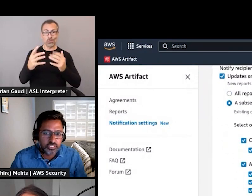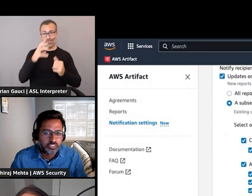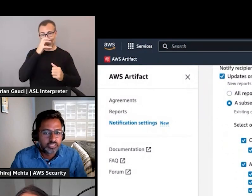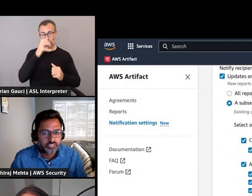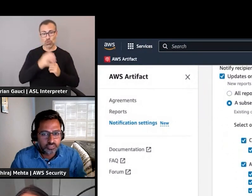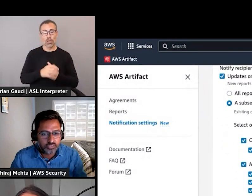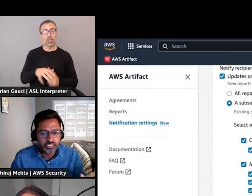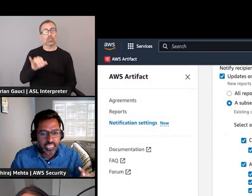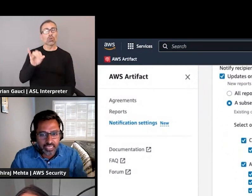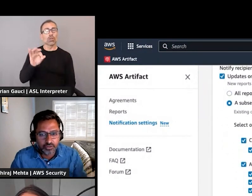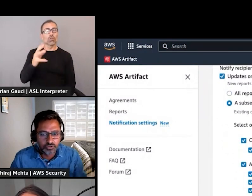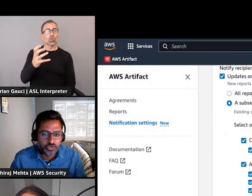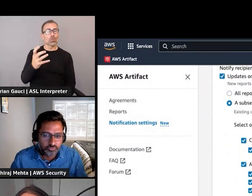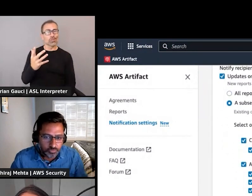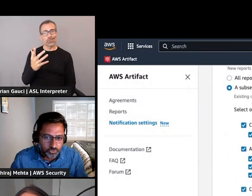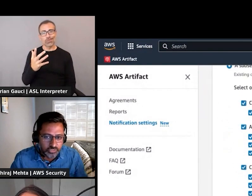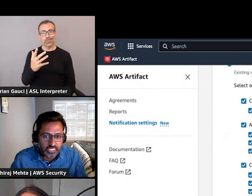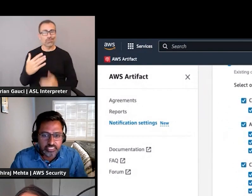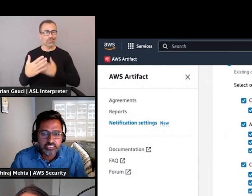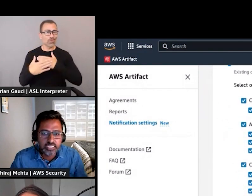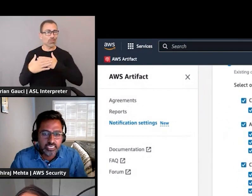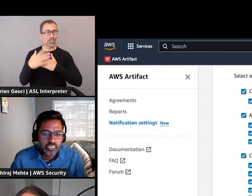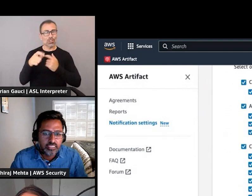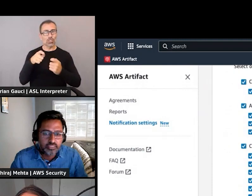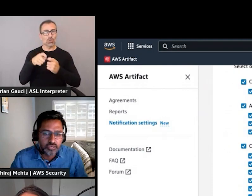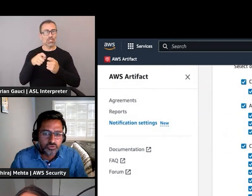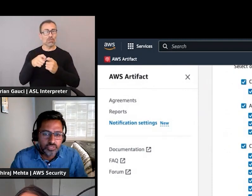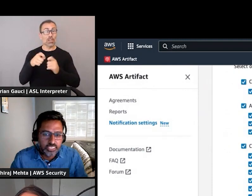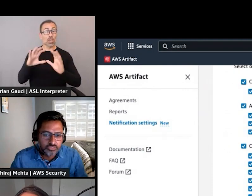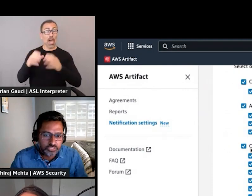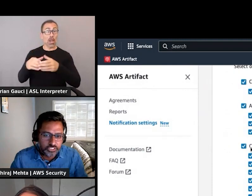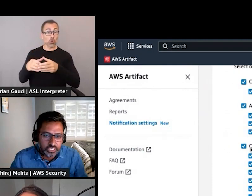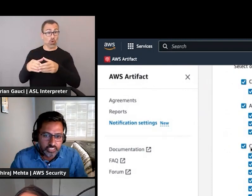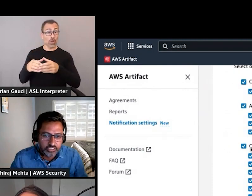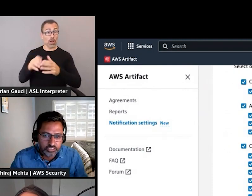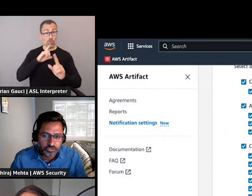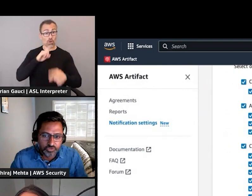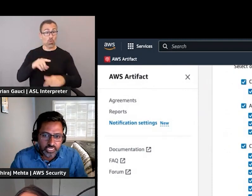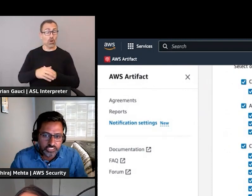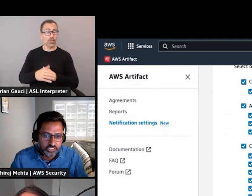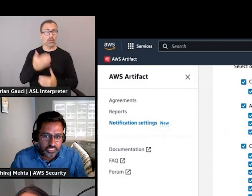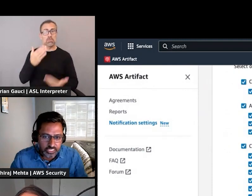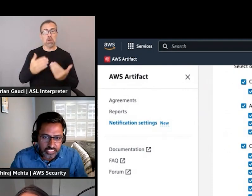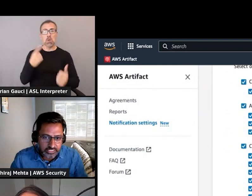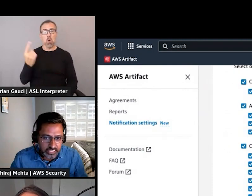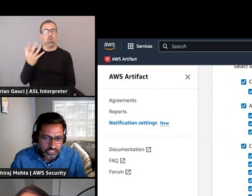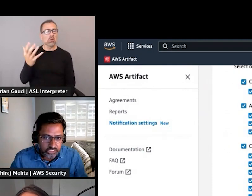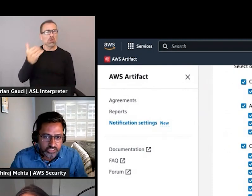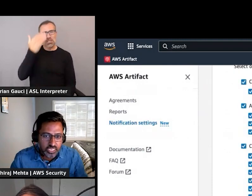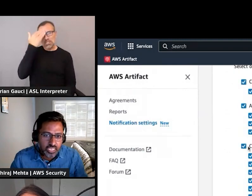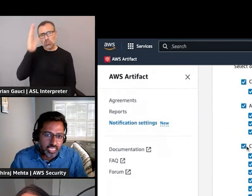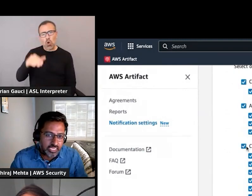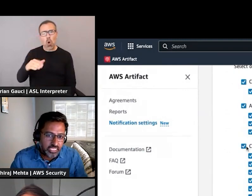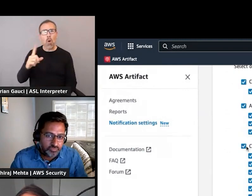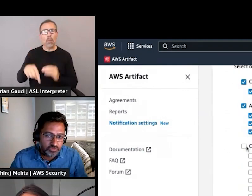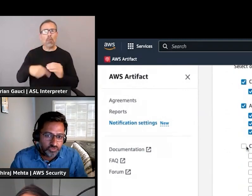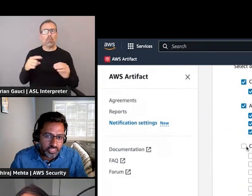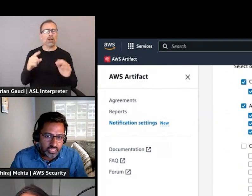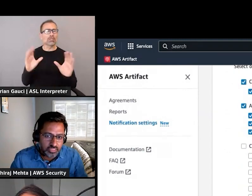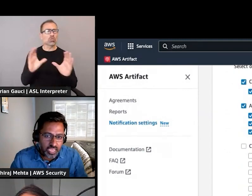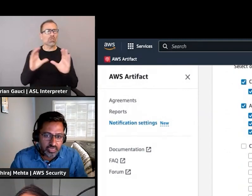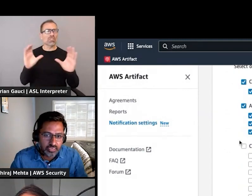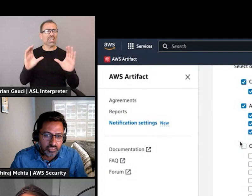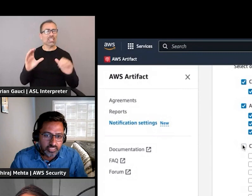notifications on a certain category of reports, let's say they are only interested in certifications and attestations, and